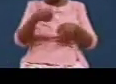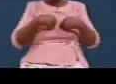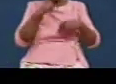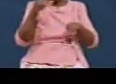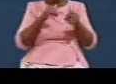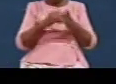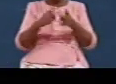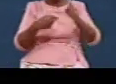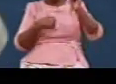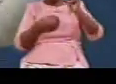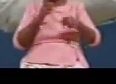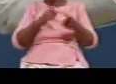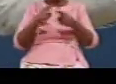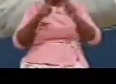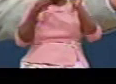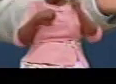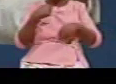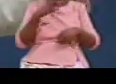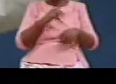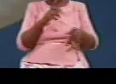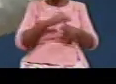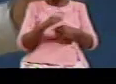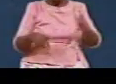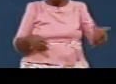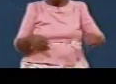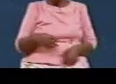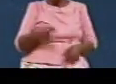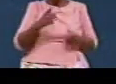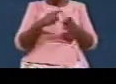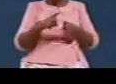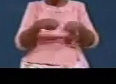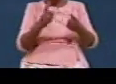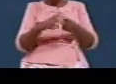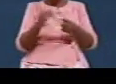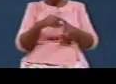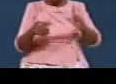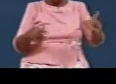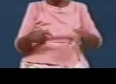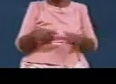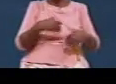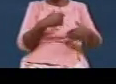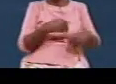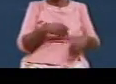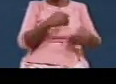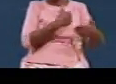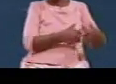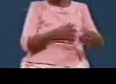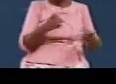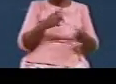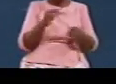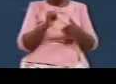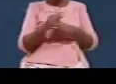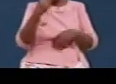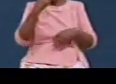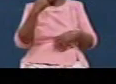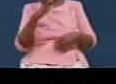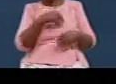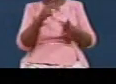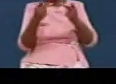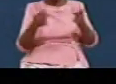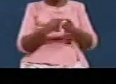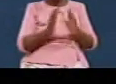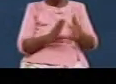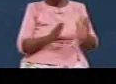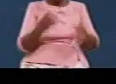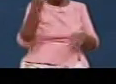you'll tell them on the left-hand side, go to the left-hand side, where there will be weeping and gnashing of teeth, a place prepared for